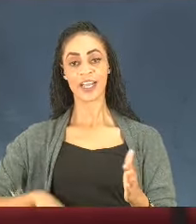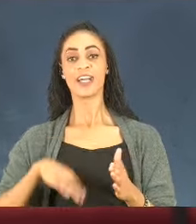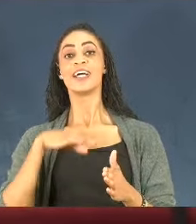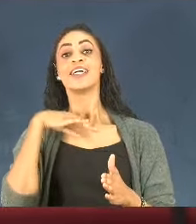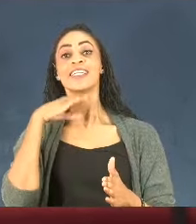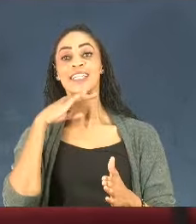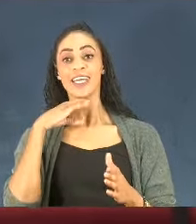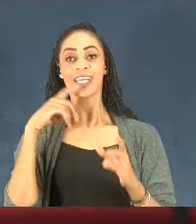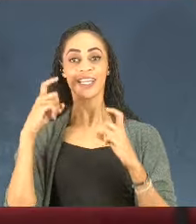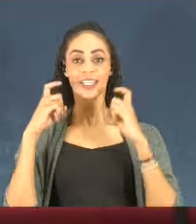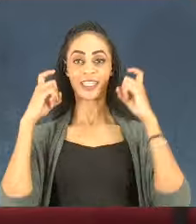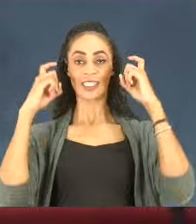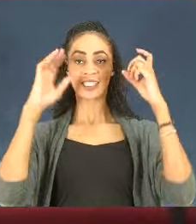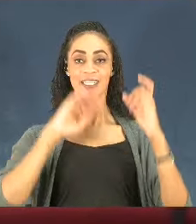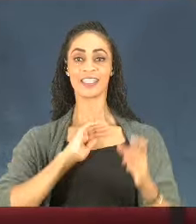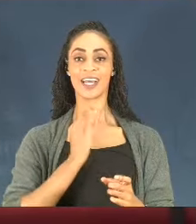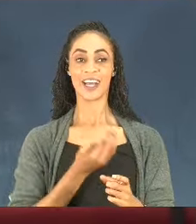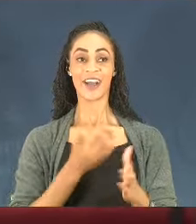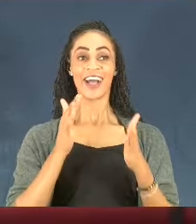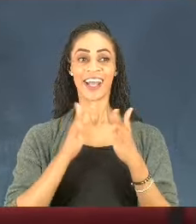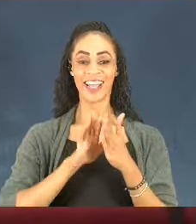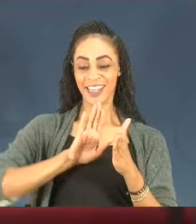left us here.